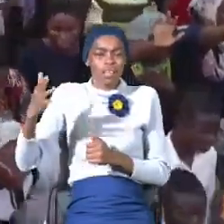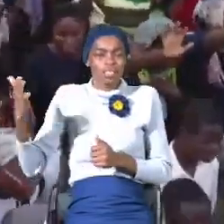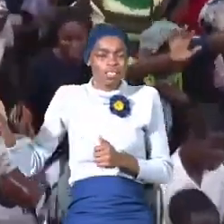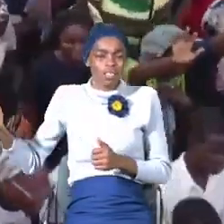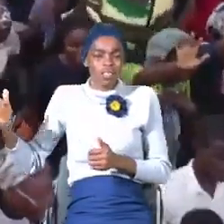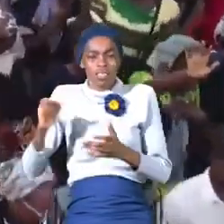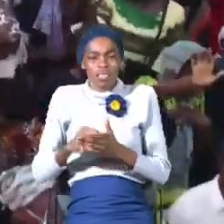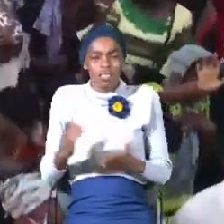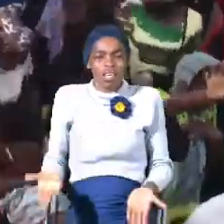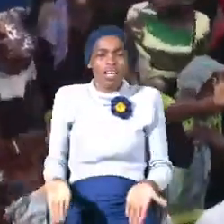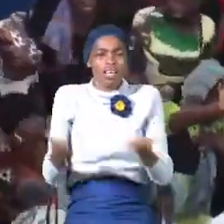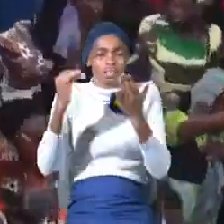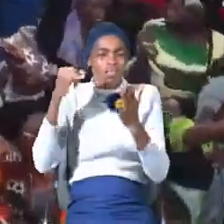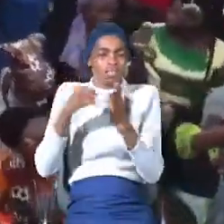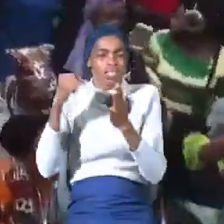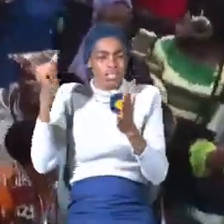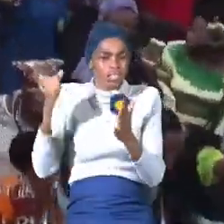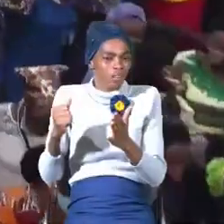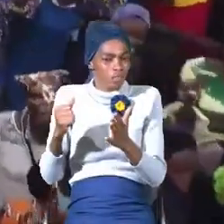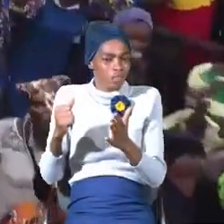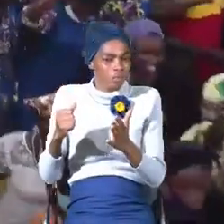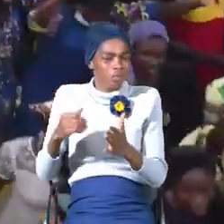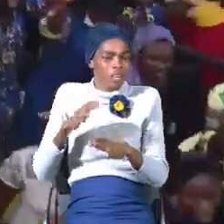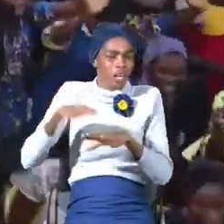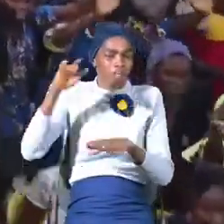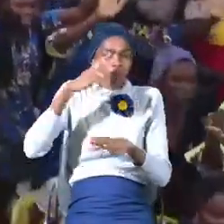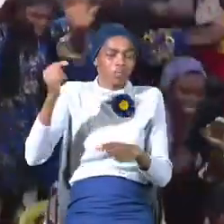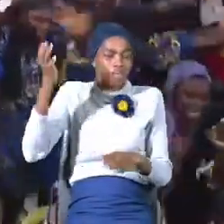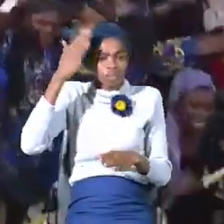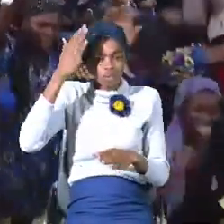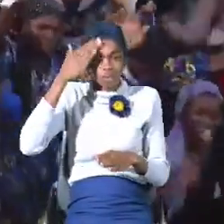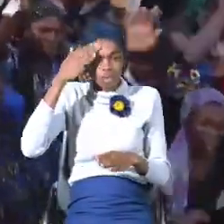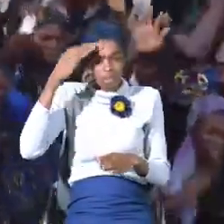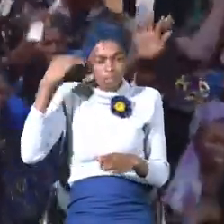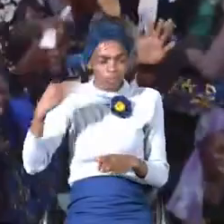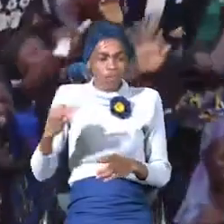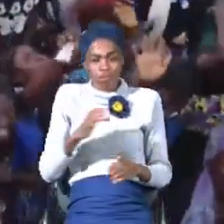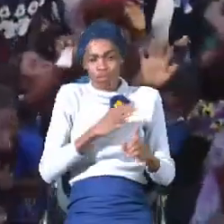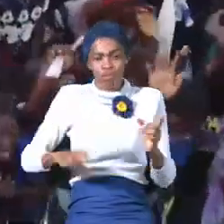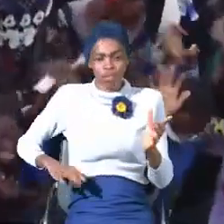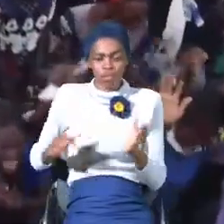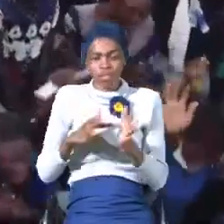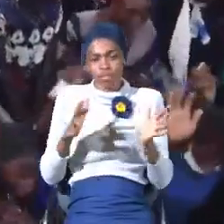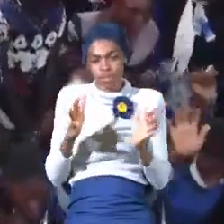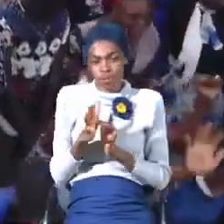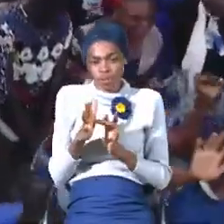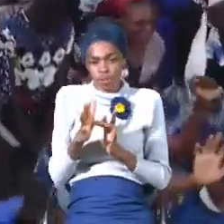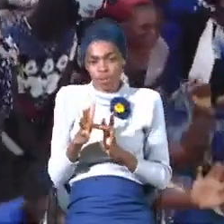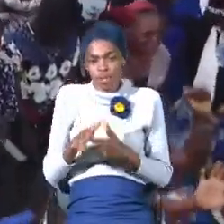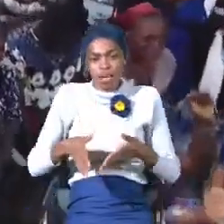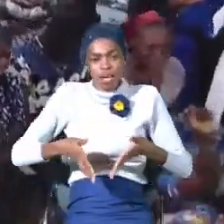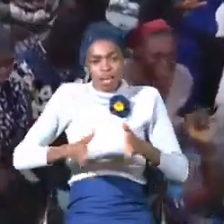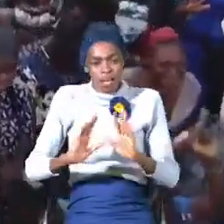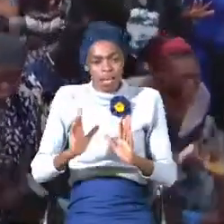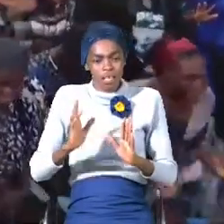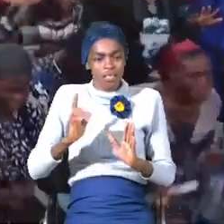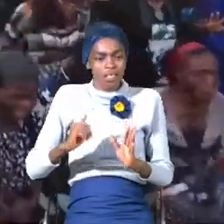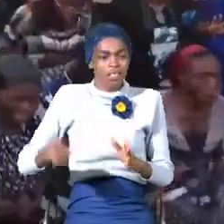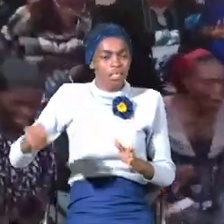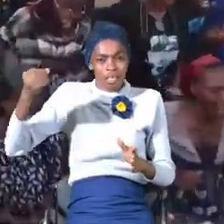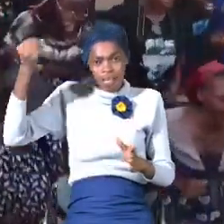that exalts itself above the knowledge of the Christ Jesus. Let your eyes be